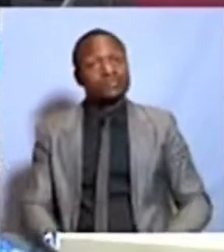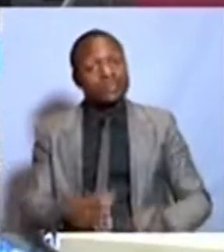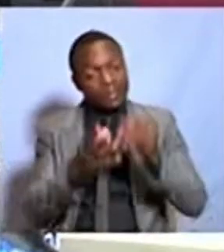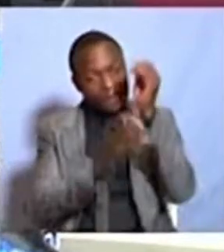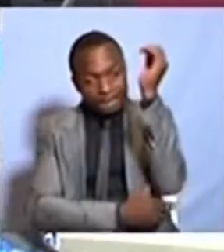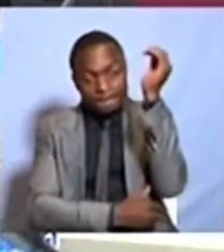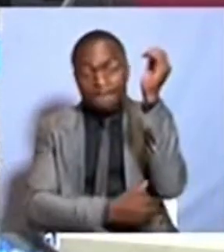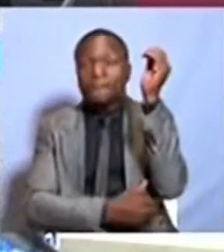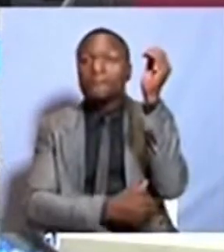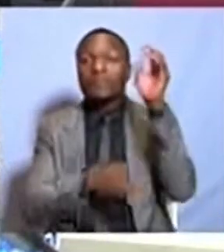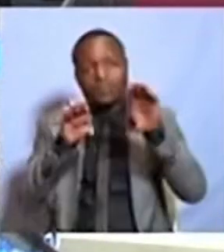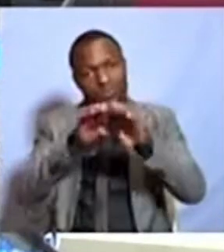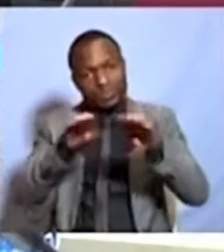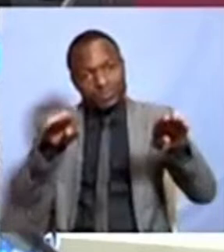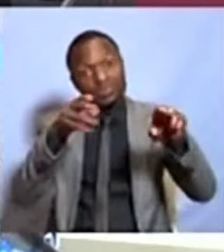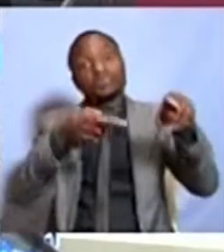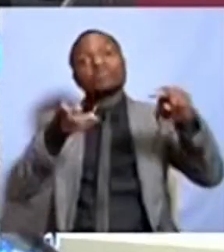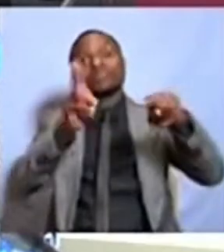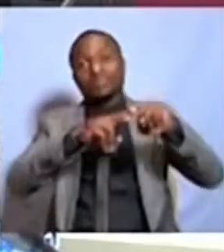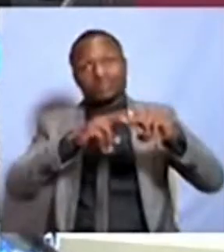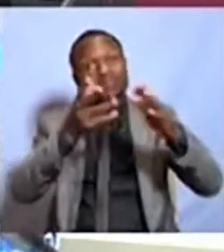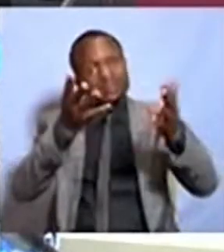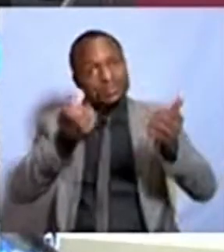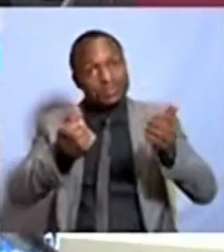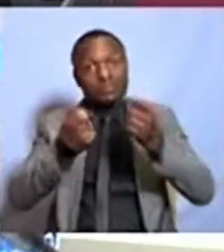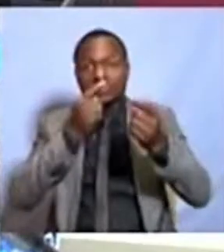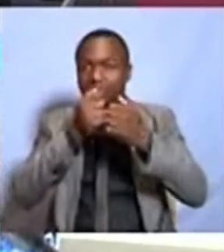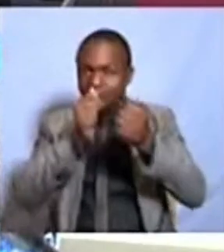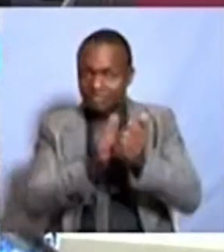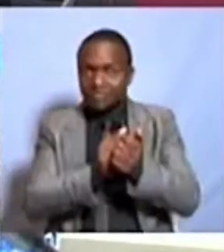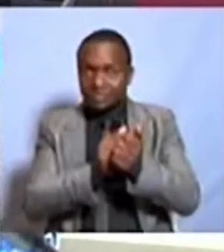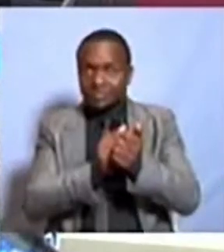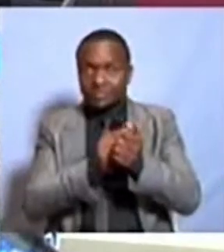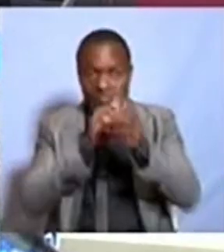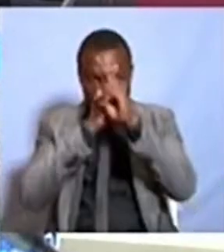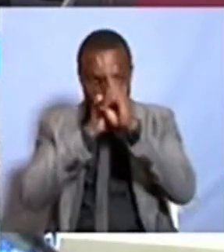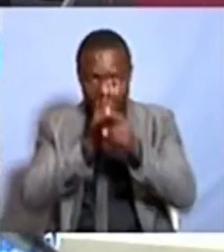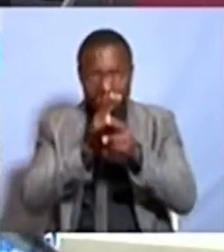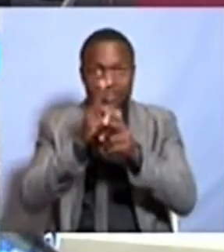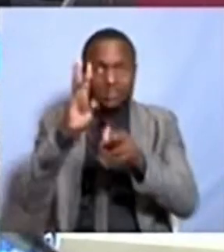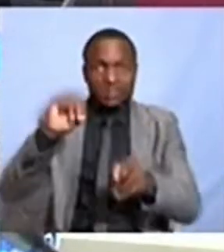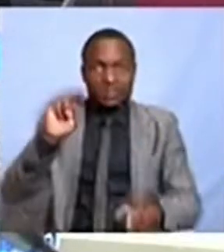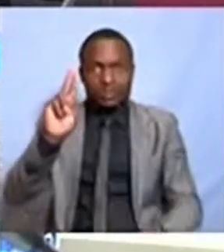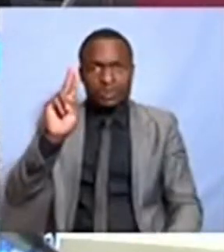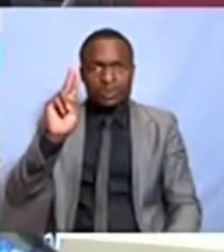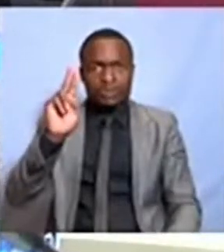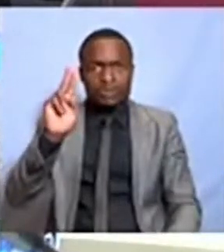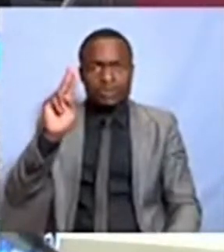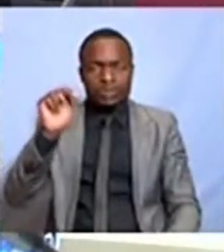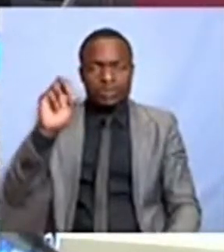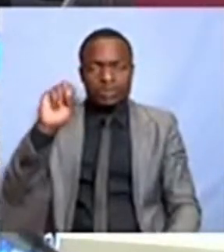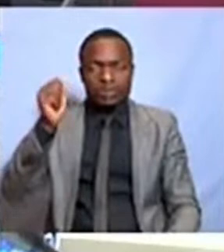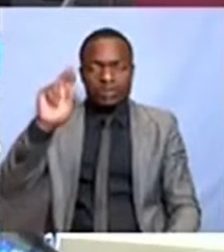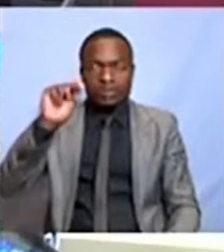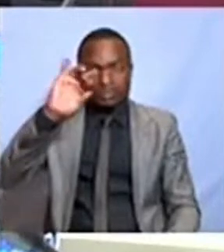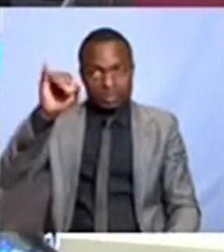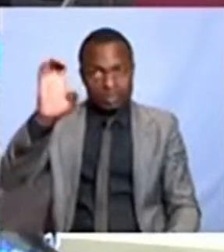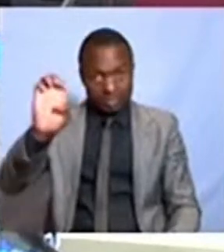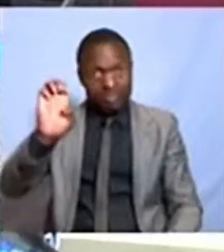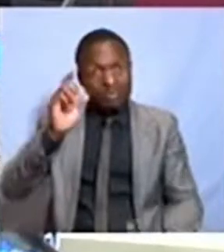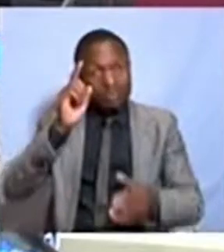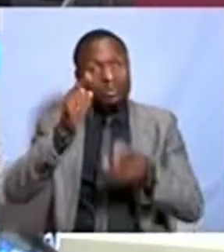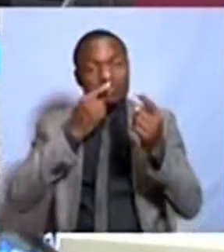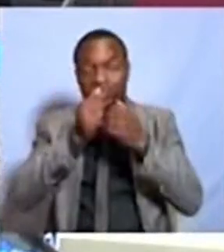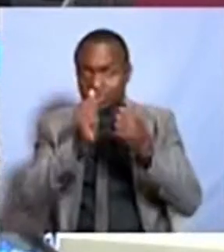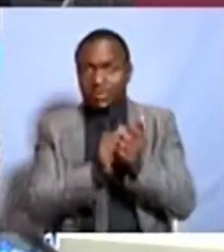poverty levels have gone up. I would also like to touch on Honorable Joseph Monsanja's question to what we are attributing the increase